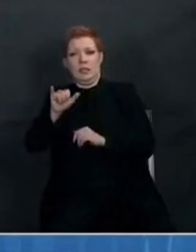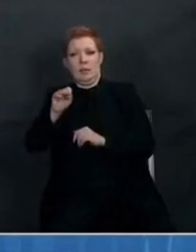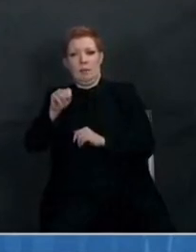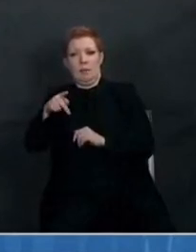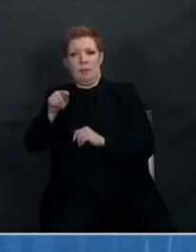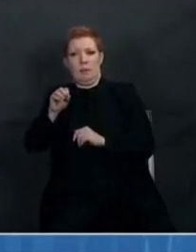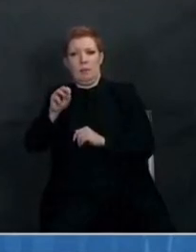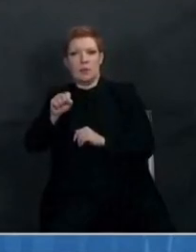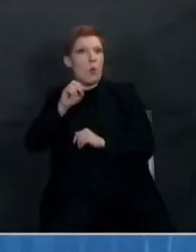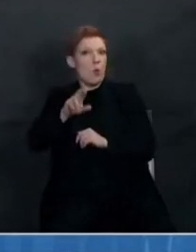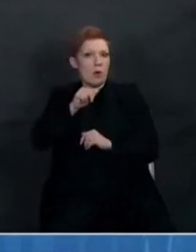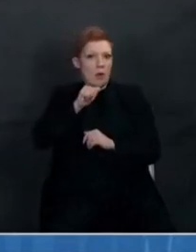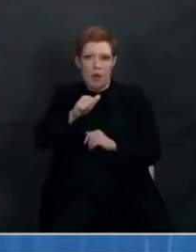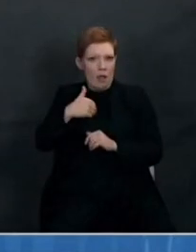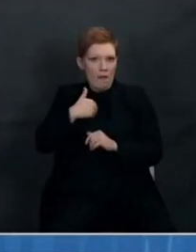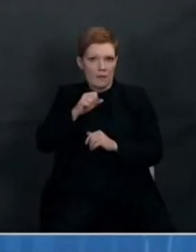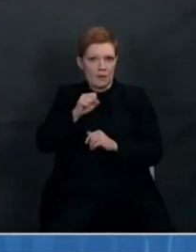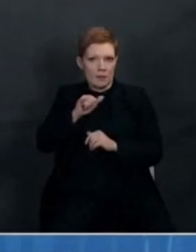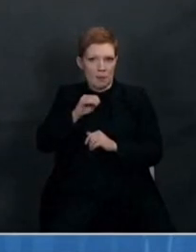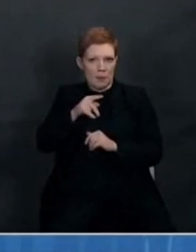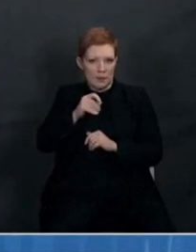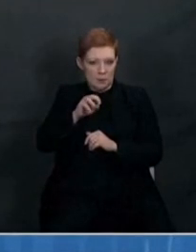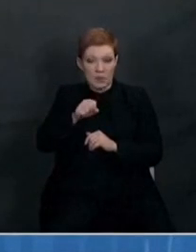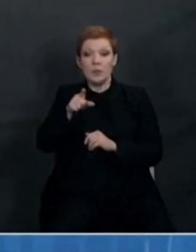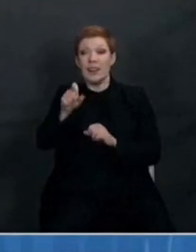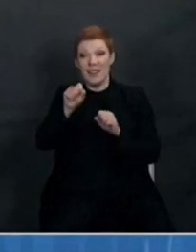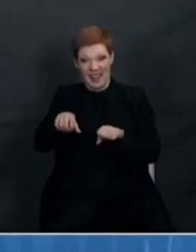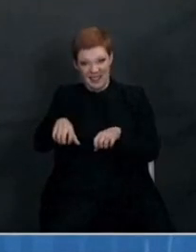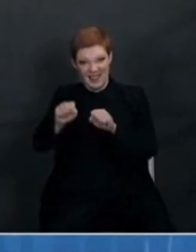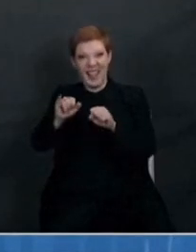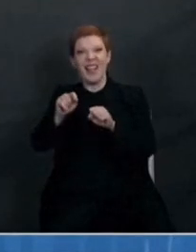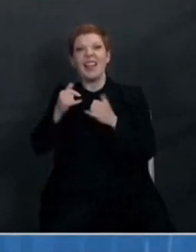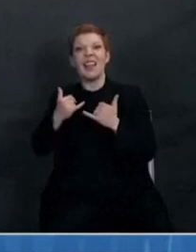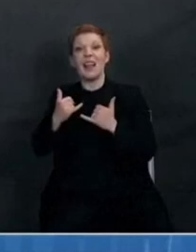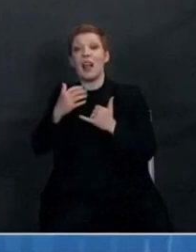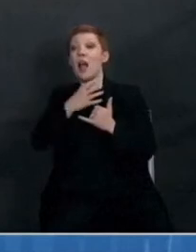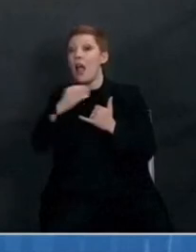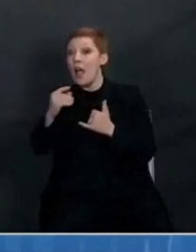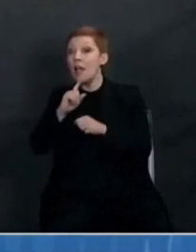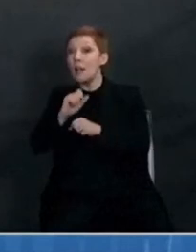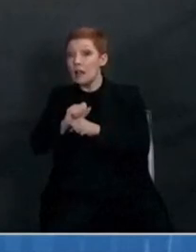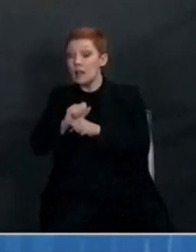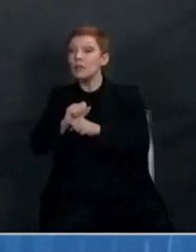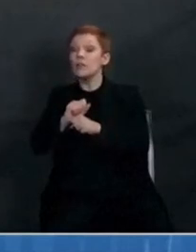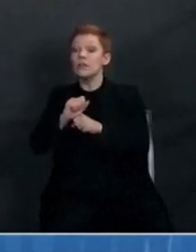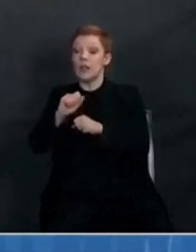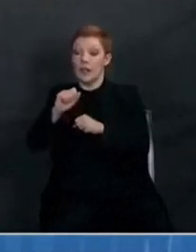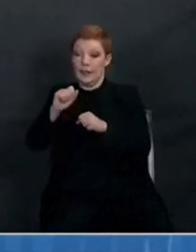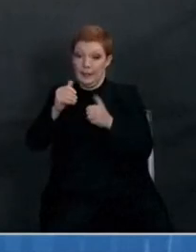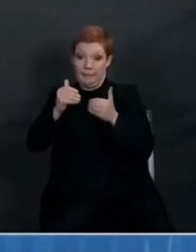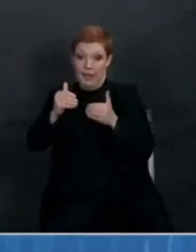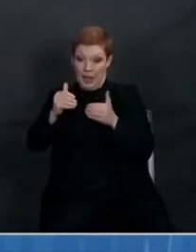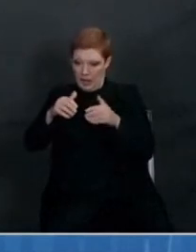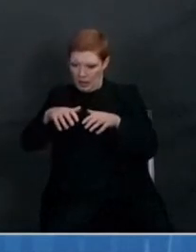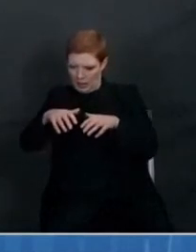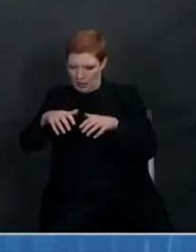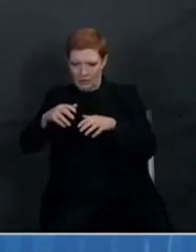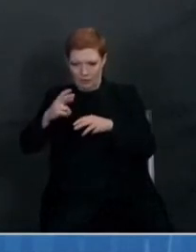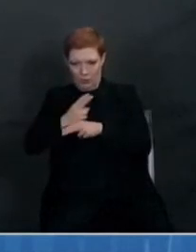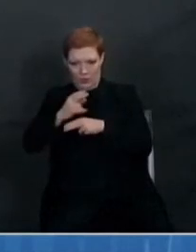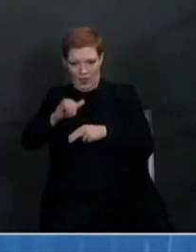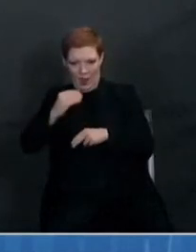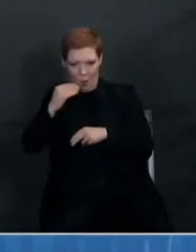to work, to school, and to events. They are appropriate for people ages 2 and older. The test